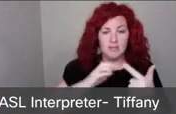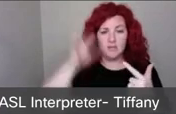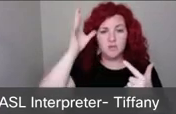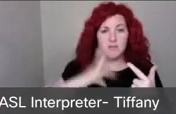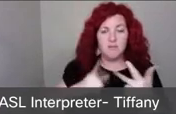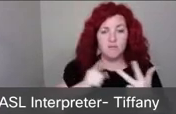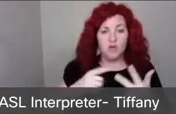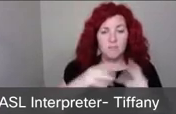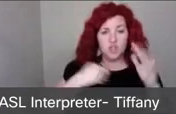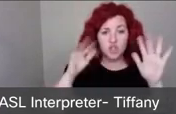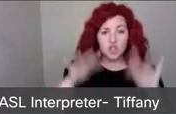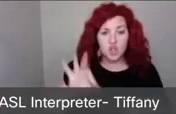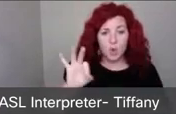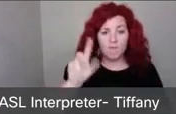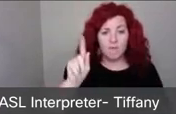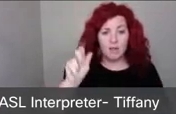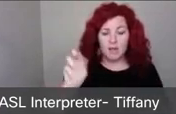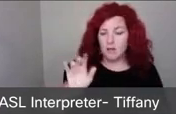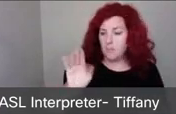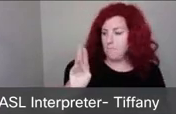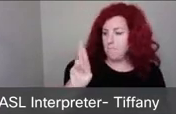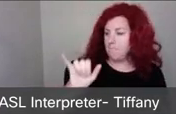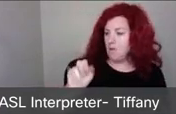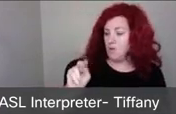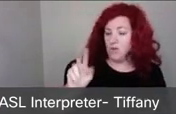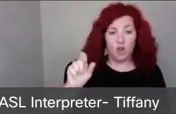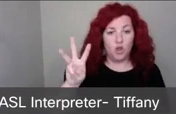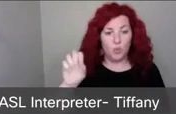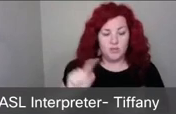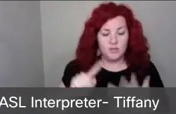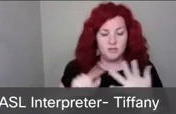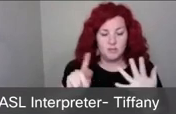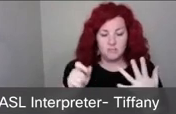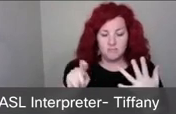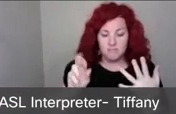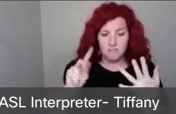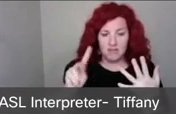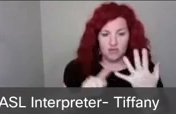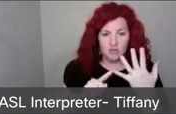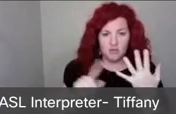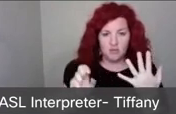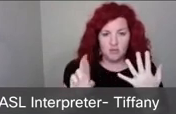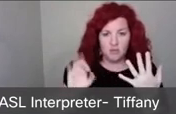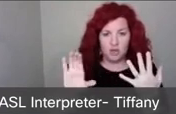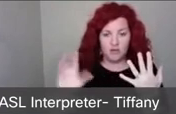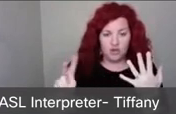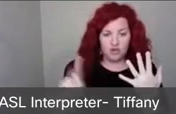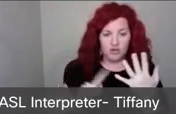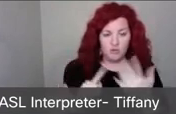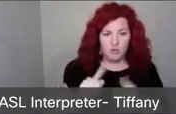Snowflake, Byron Lewis, Patrick Day, Eric Kramer,